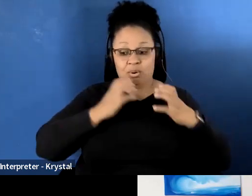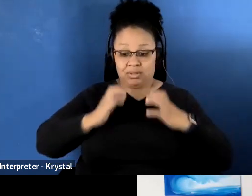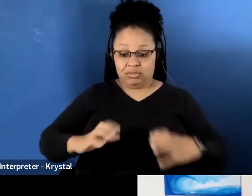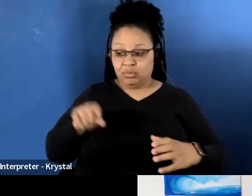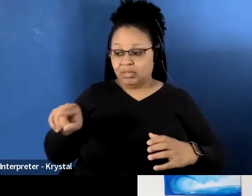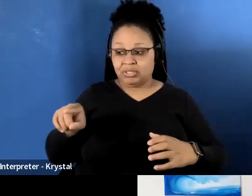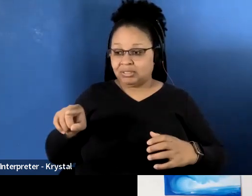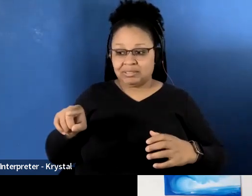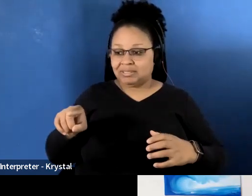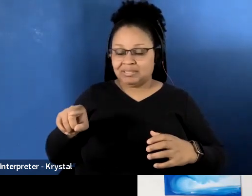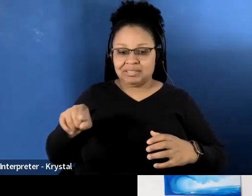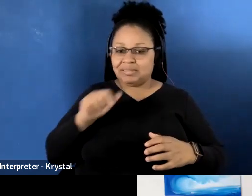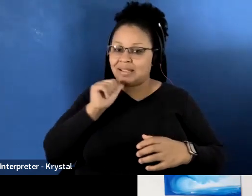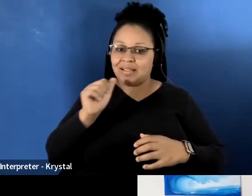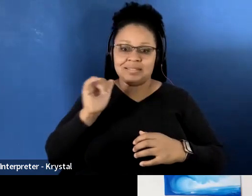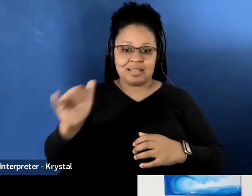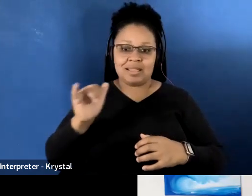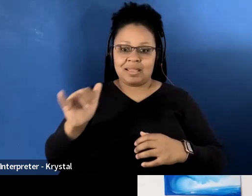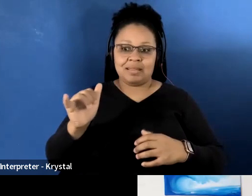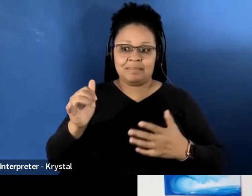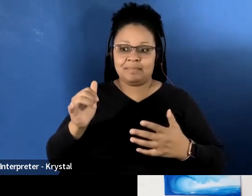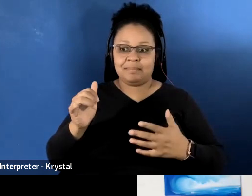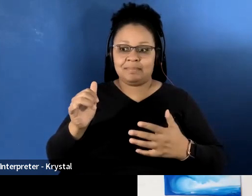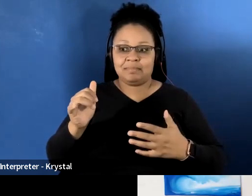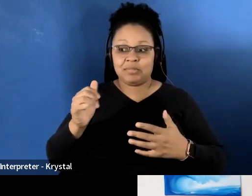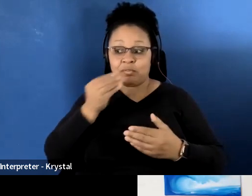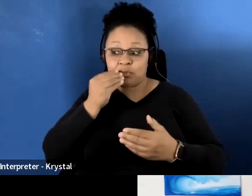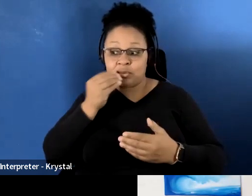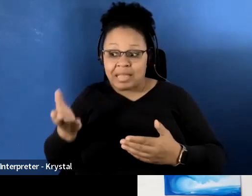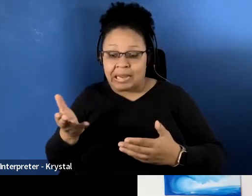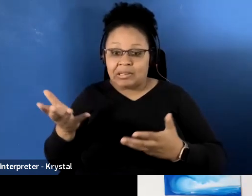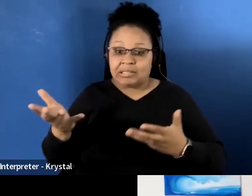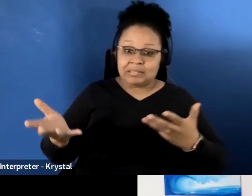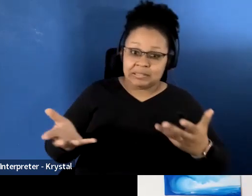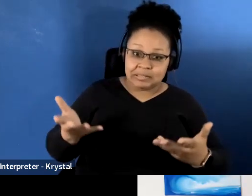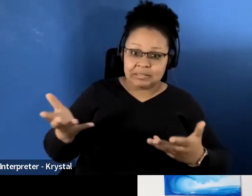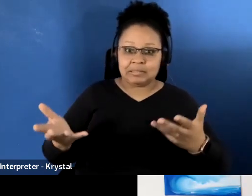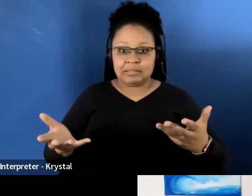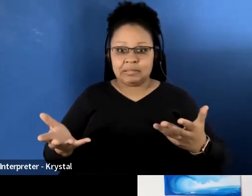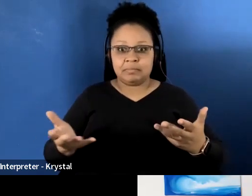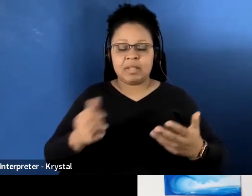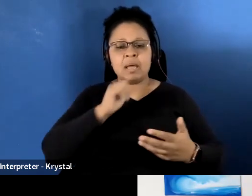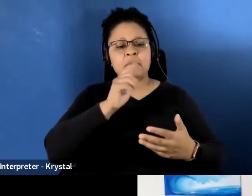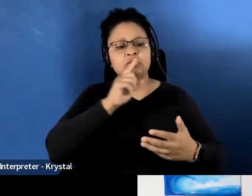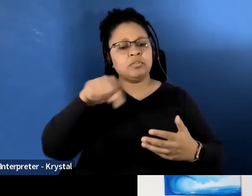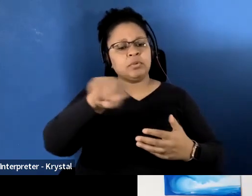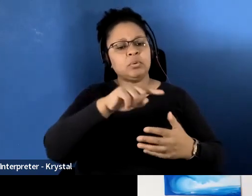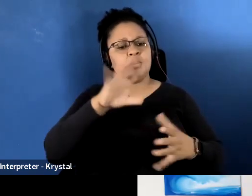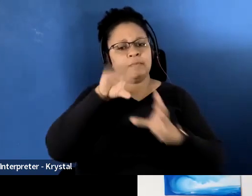same position. One thing that I don't know if any of you attended the cooking class